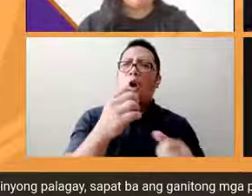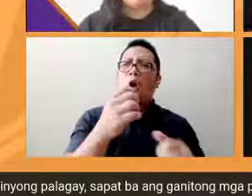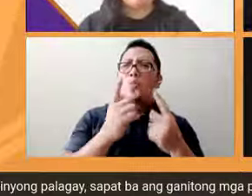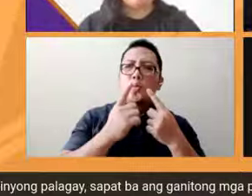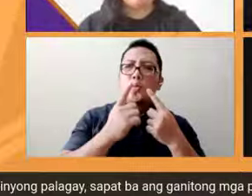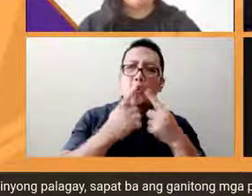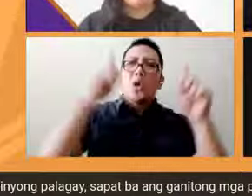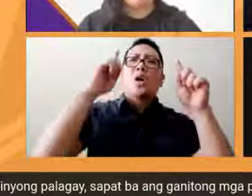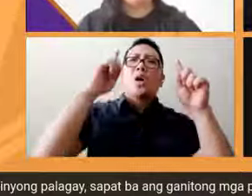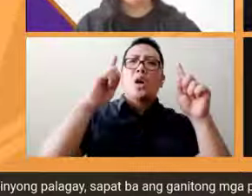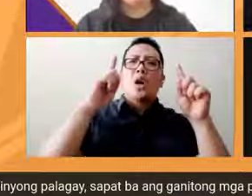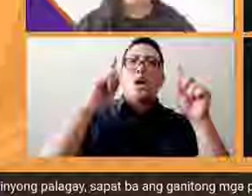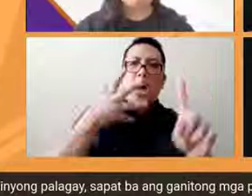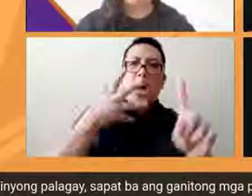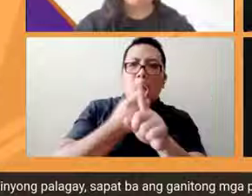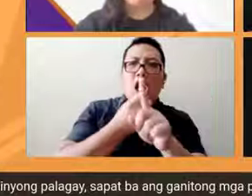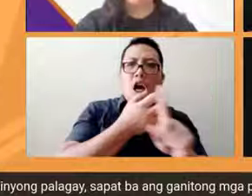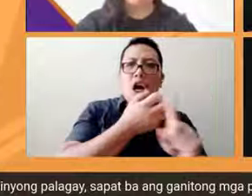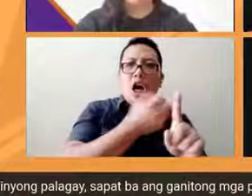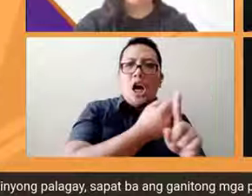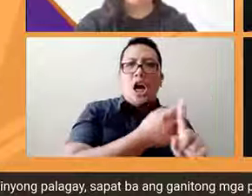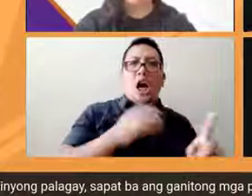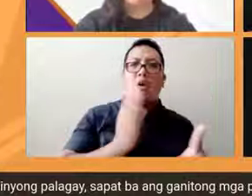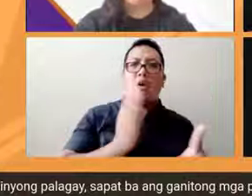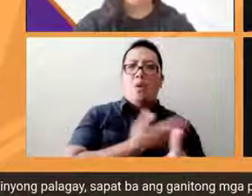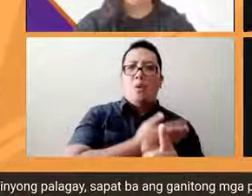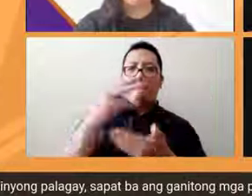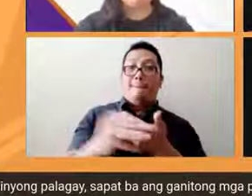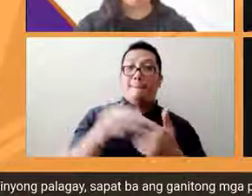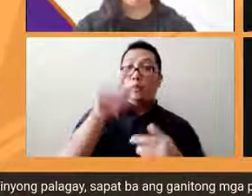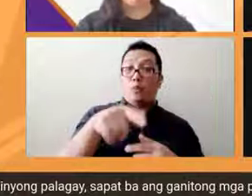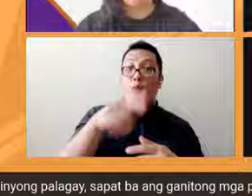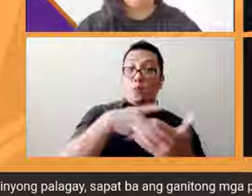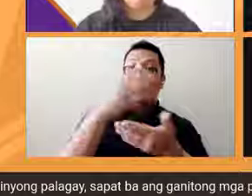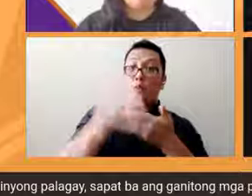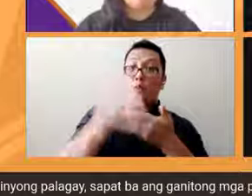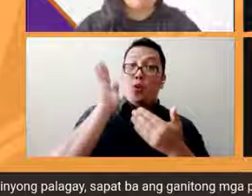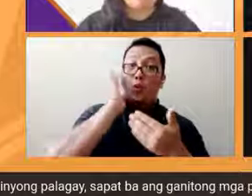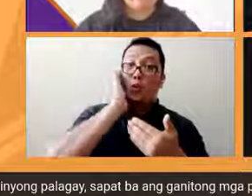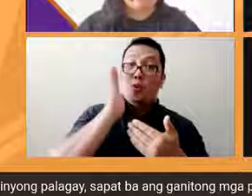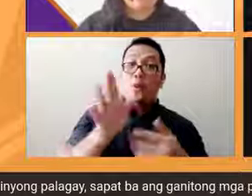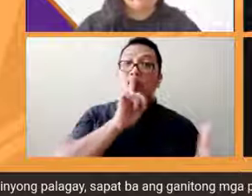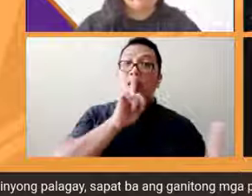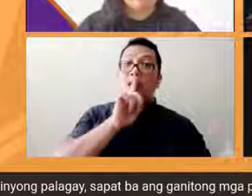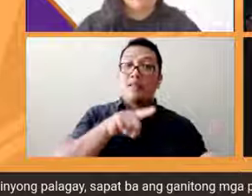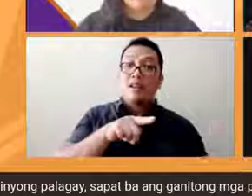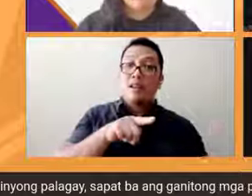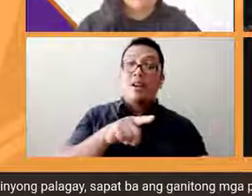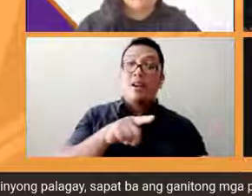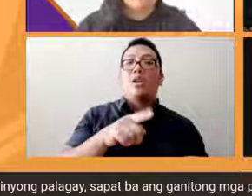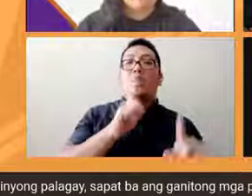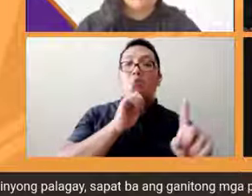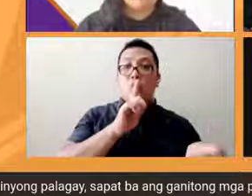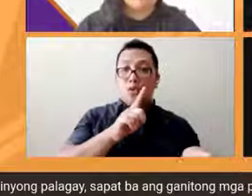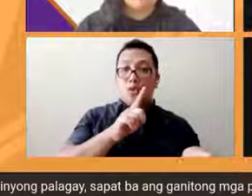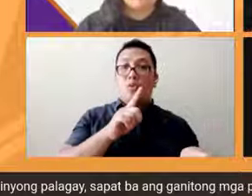program natin and that program would answer would respond doon po sa